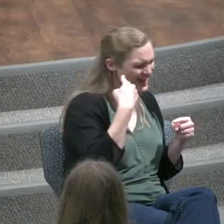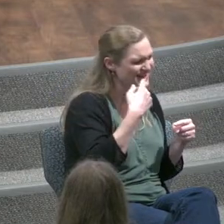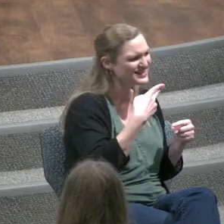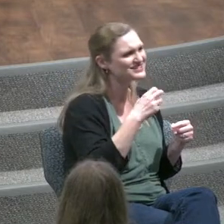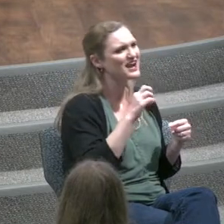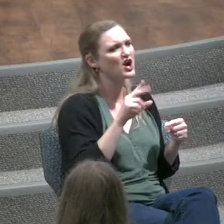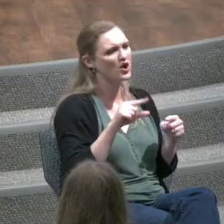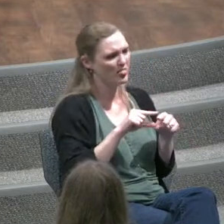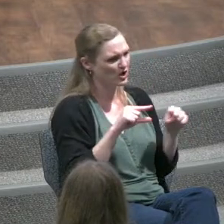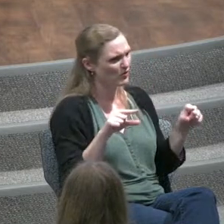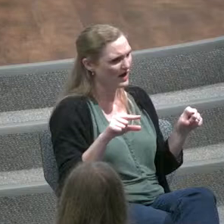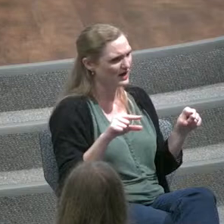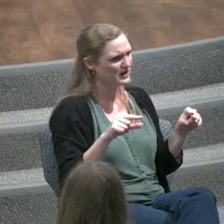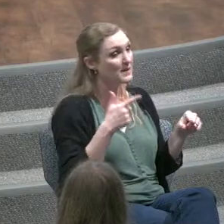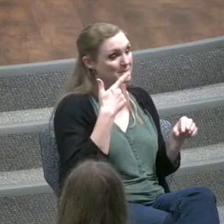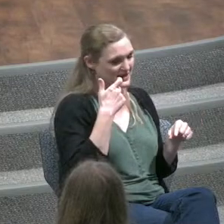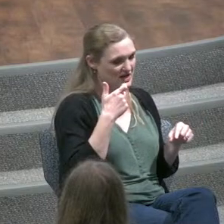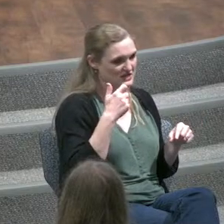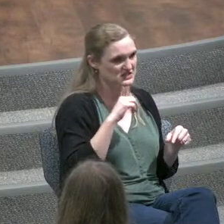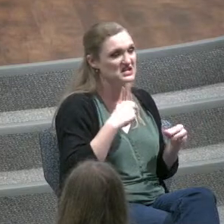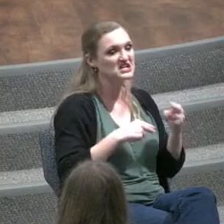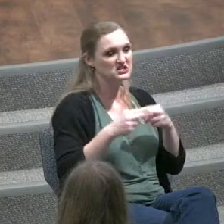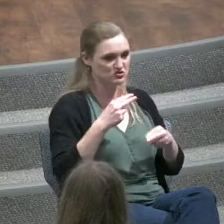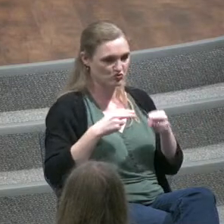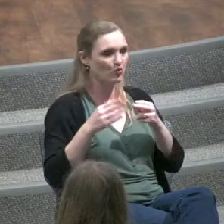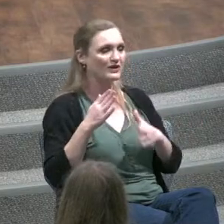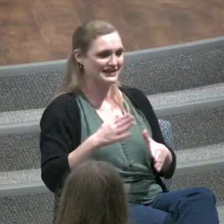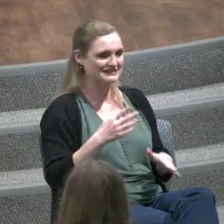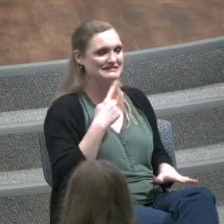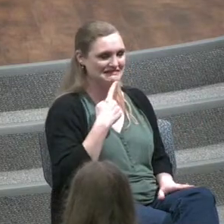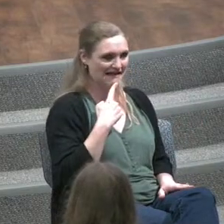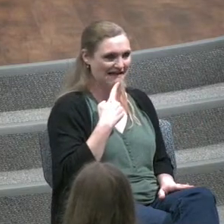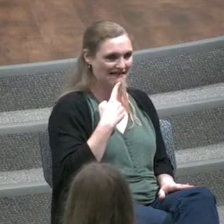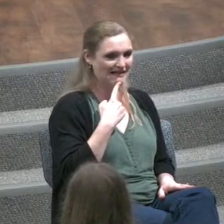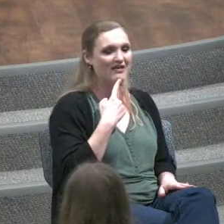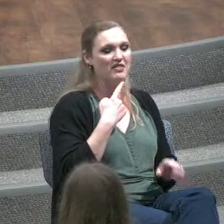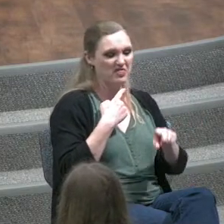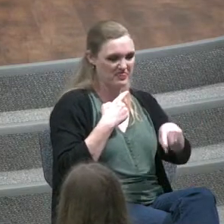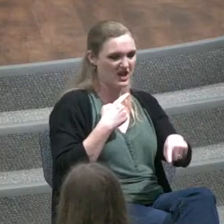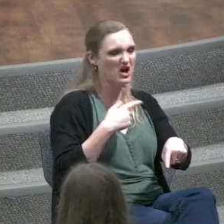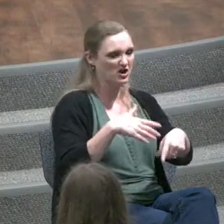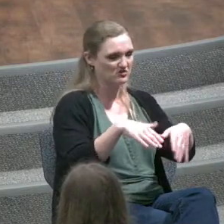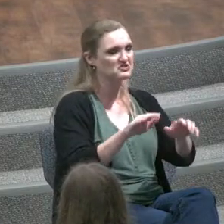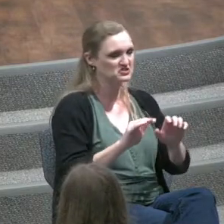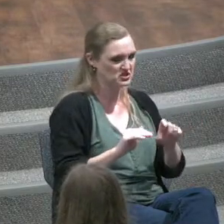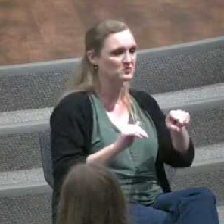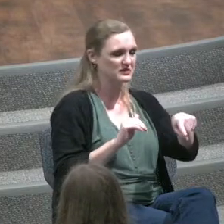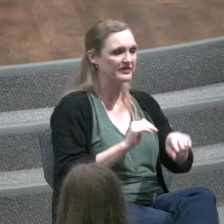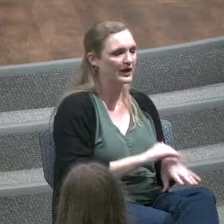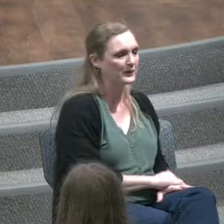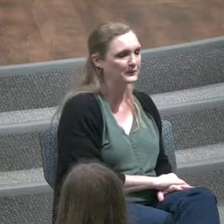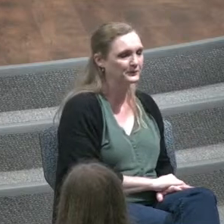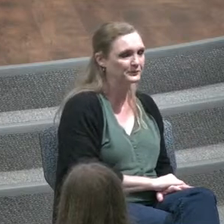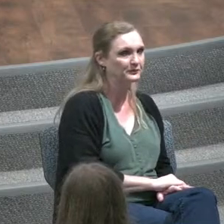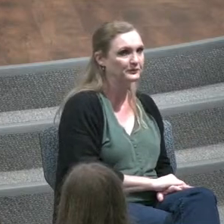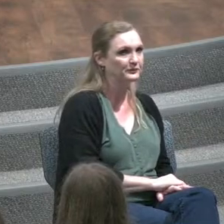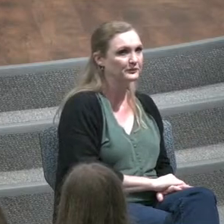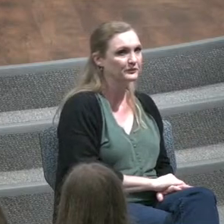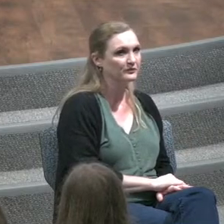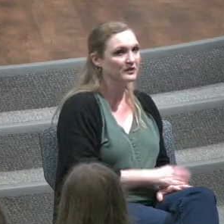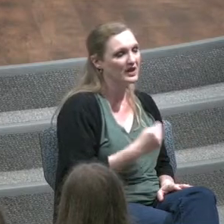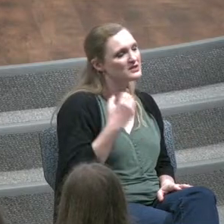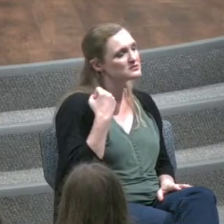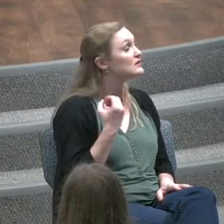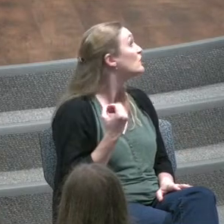the Great because of the writings of Josephus. Josephus identified that Herod the Great was buried at